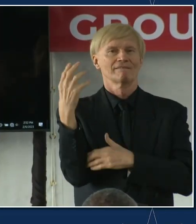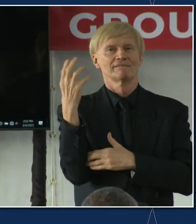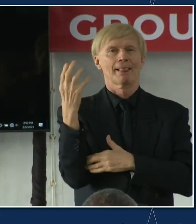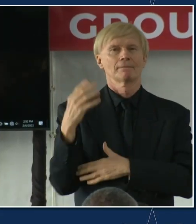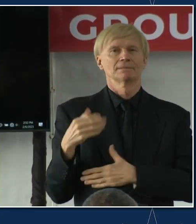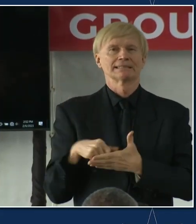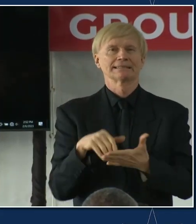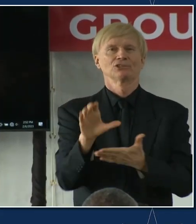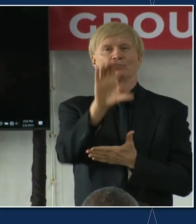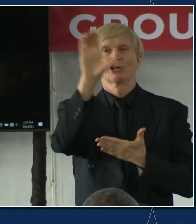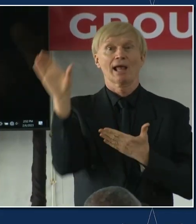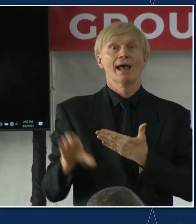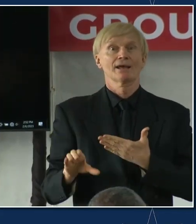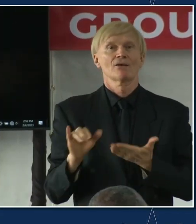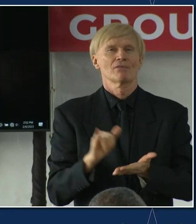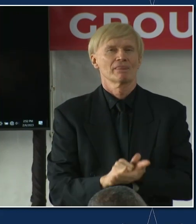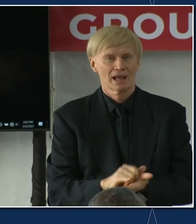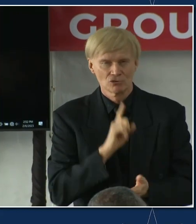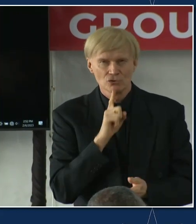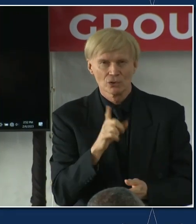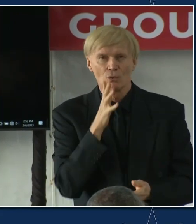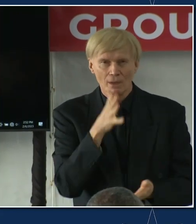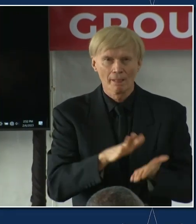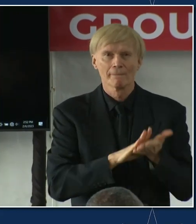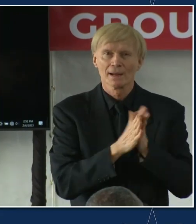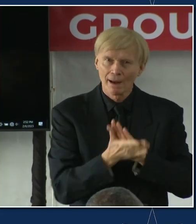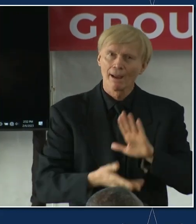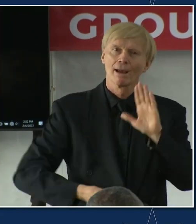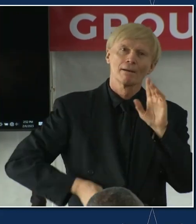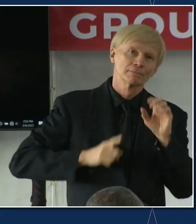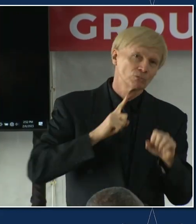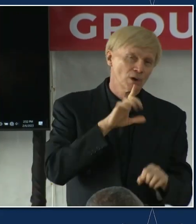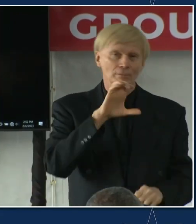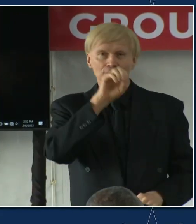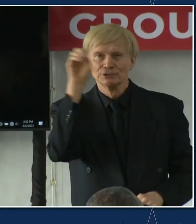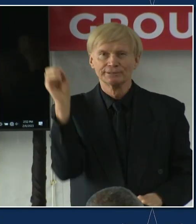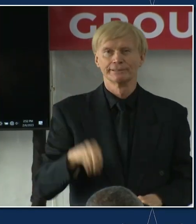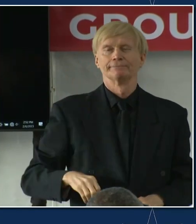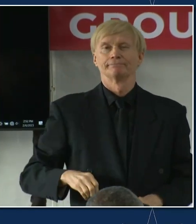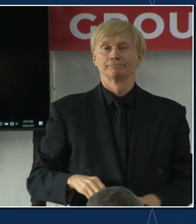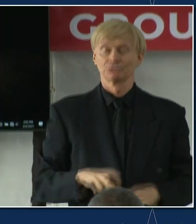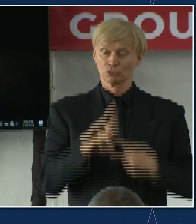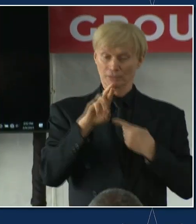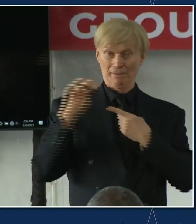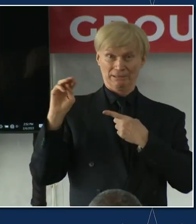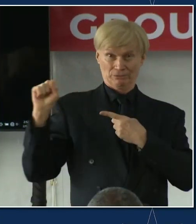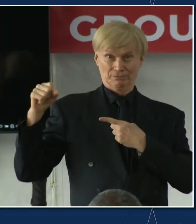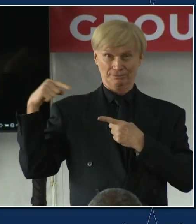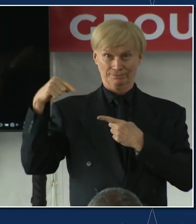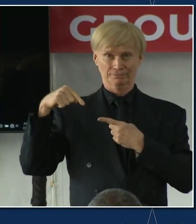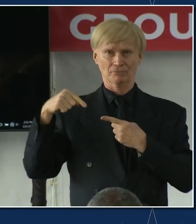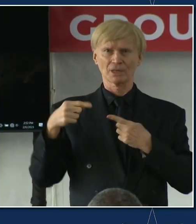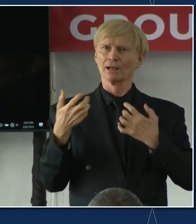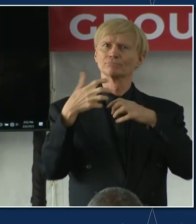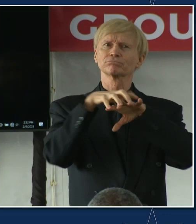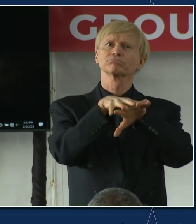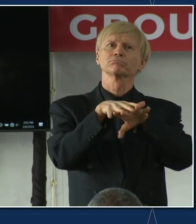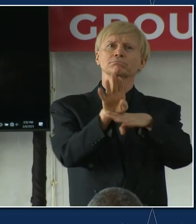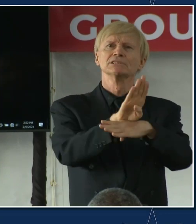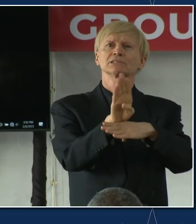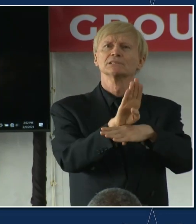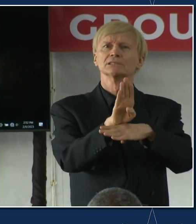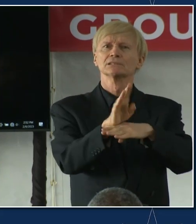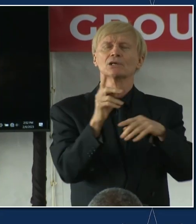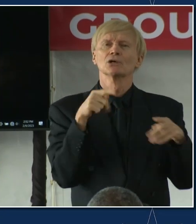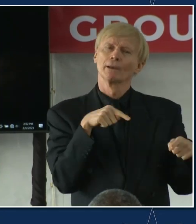to truly come into its own. Furthermore, Regal Mile is a vertically integrated business model and